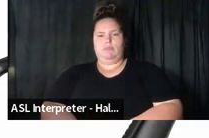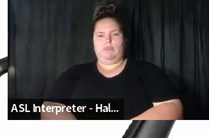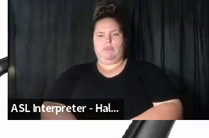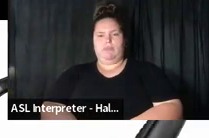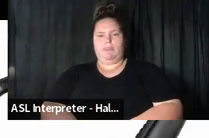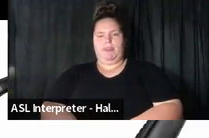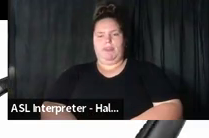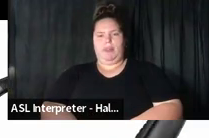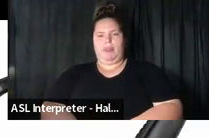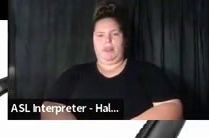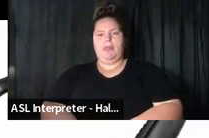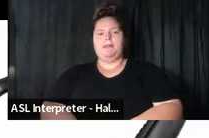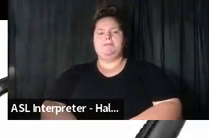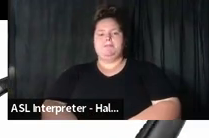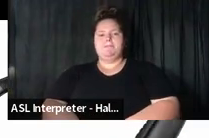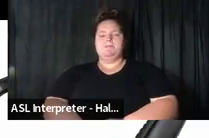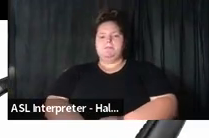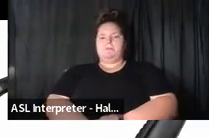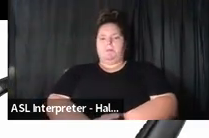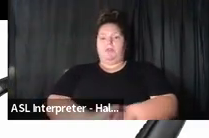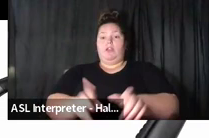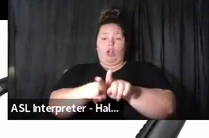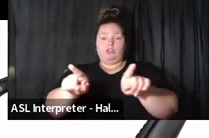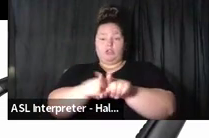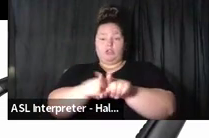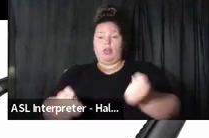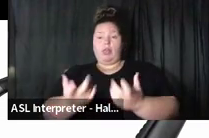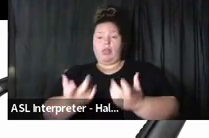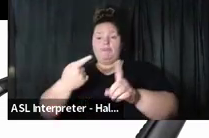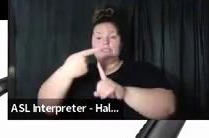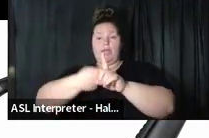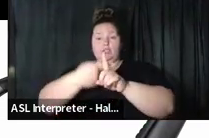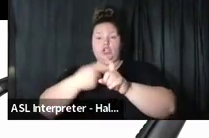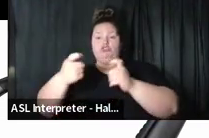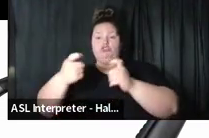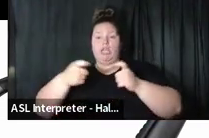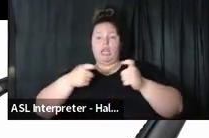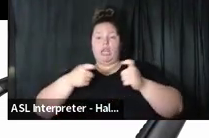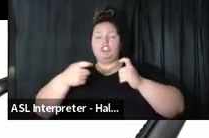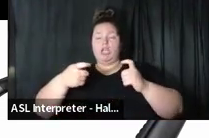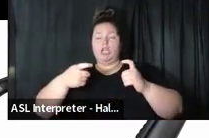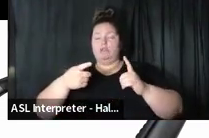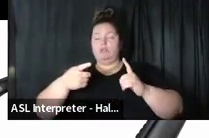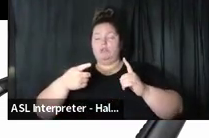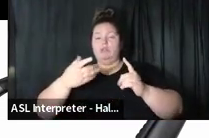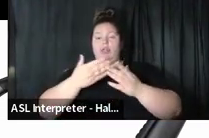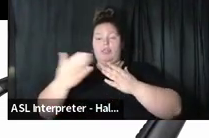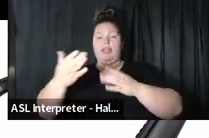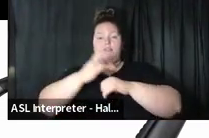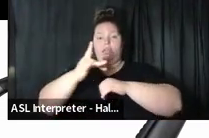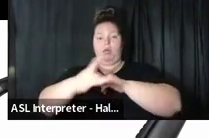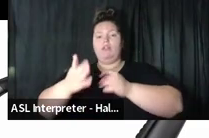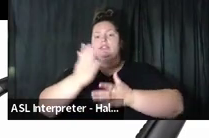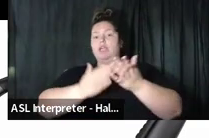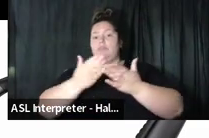So there's also a lot of temperature regulation devices available. Some of the things, like if